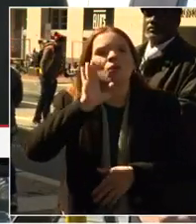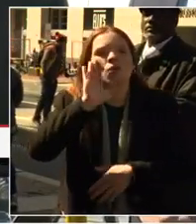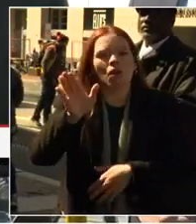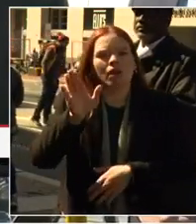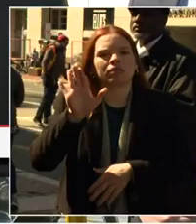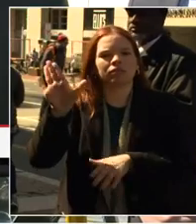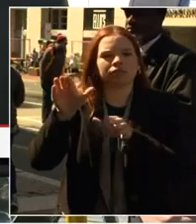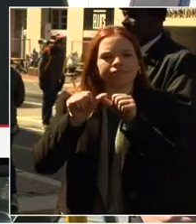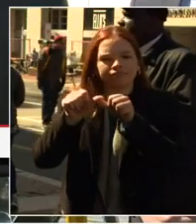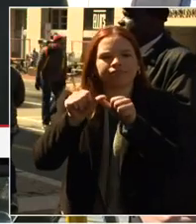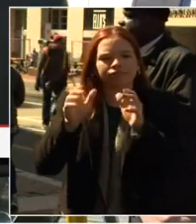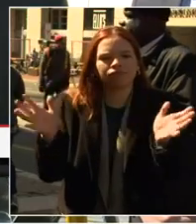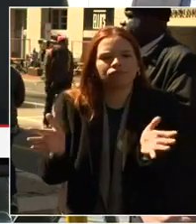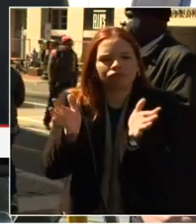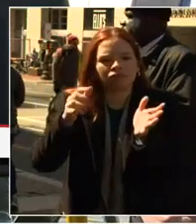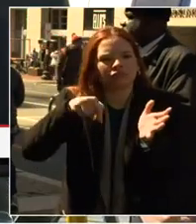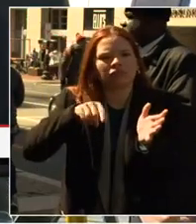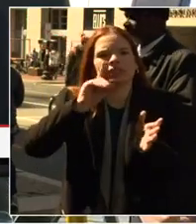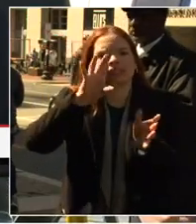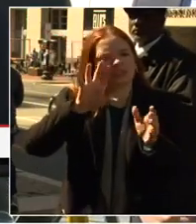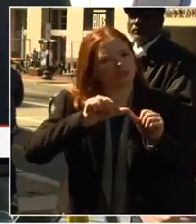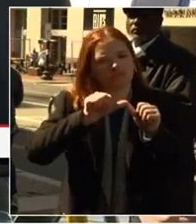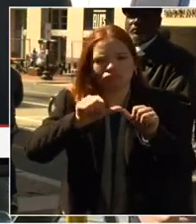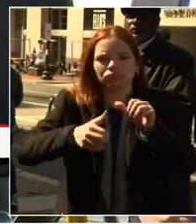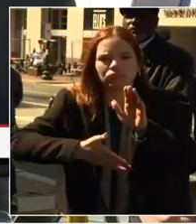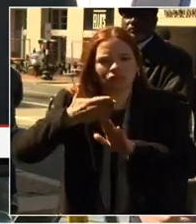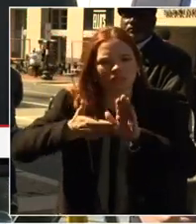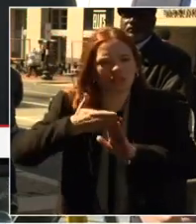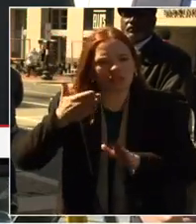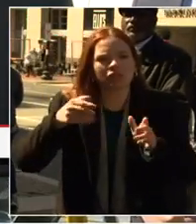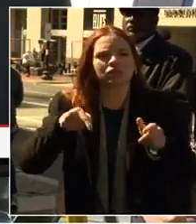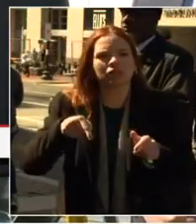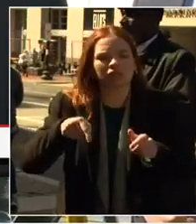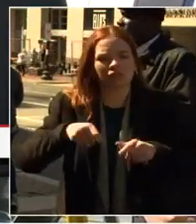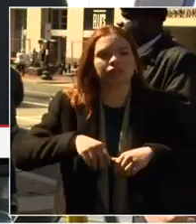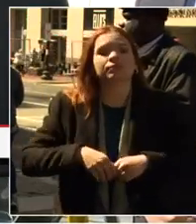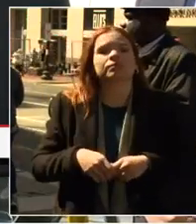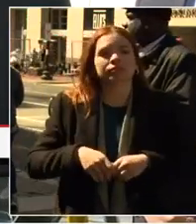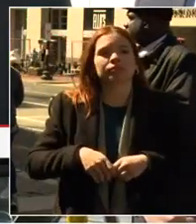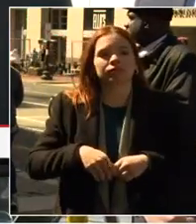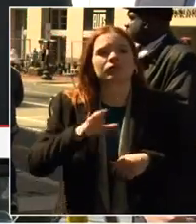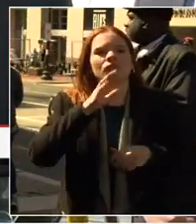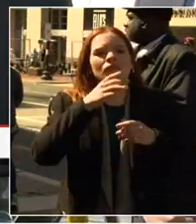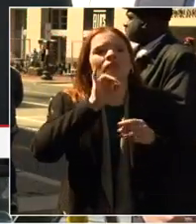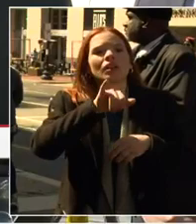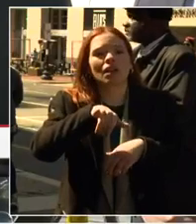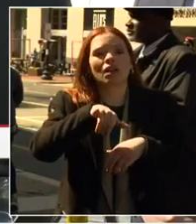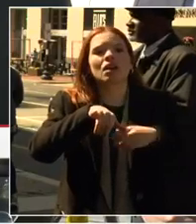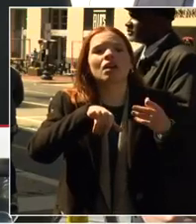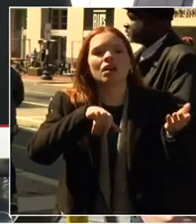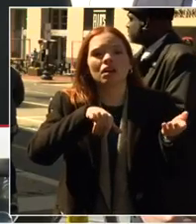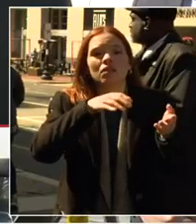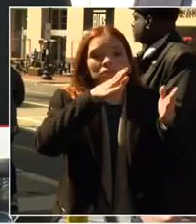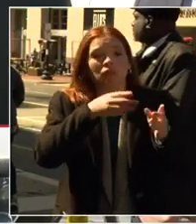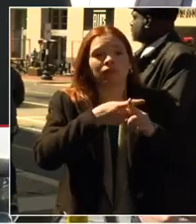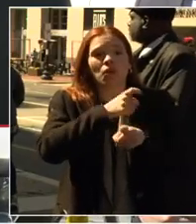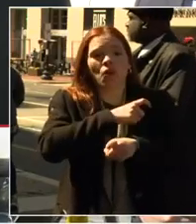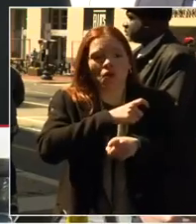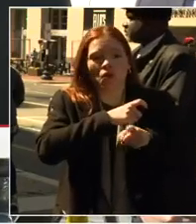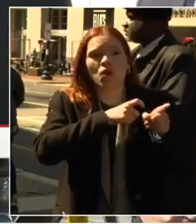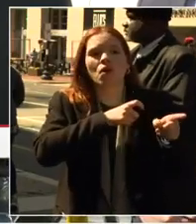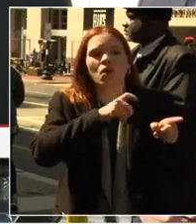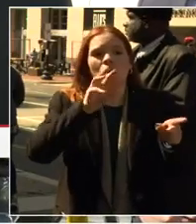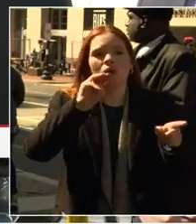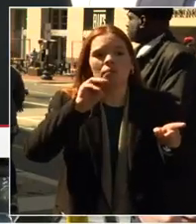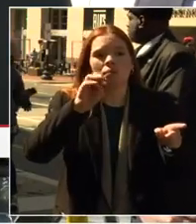moving forward. Vanessa Natali is with me from the MOLC, and she will be handling questions